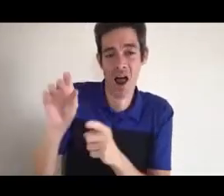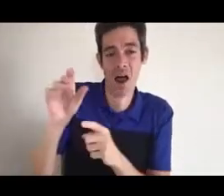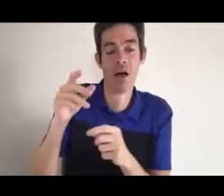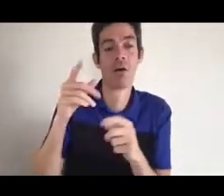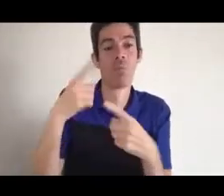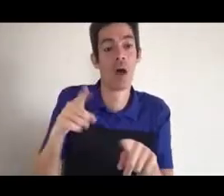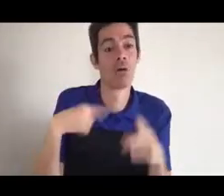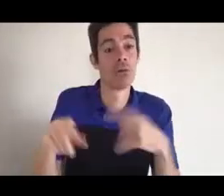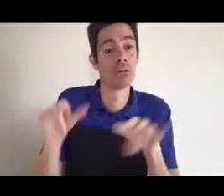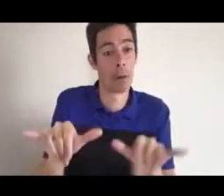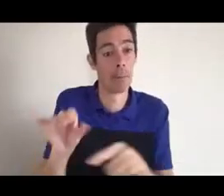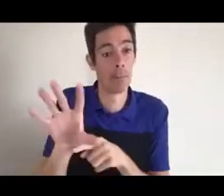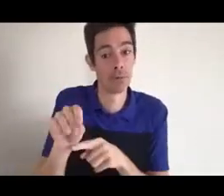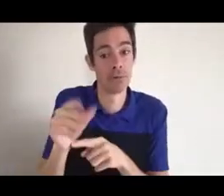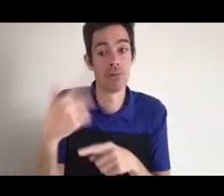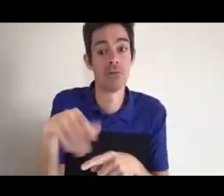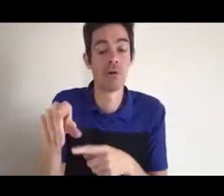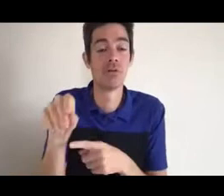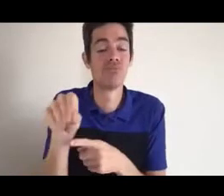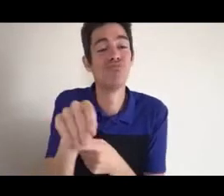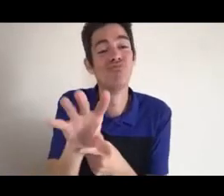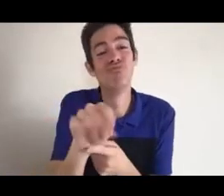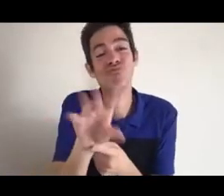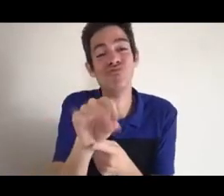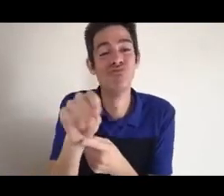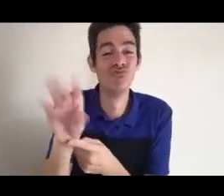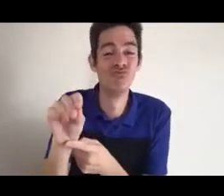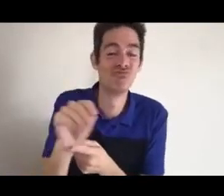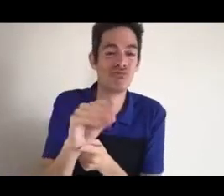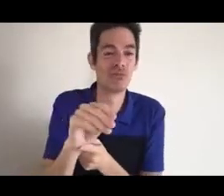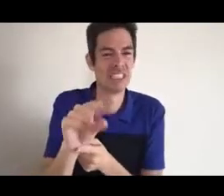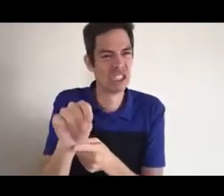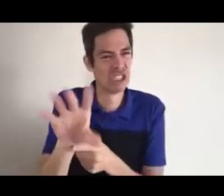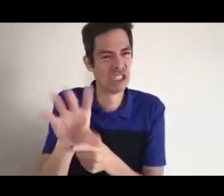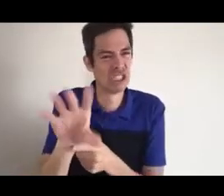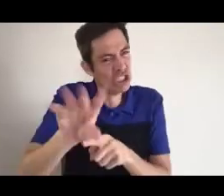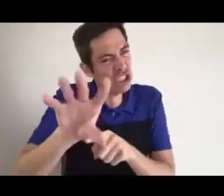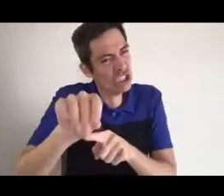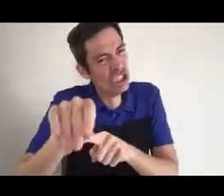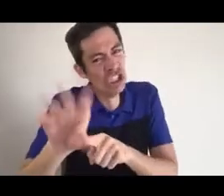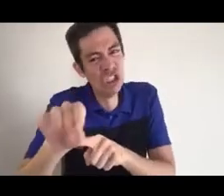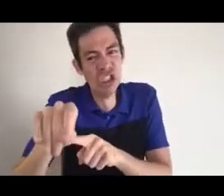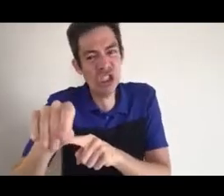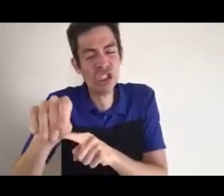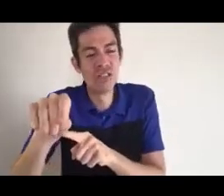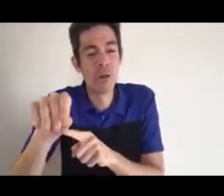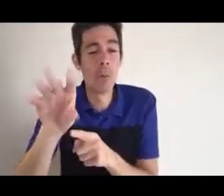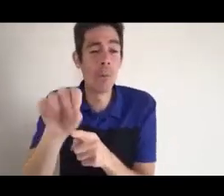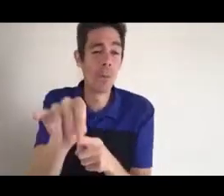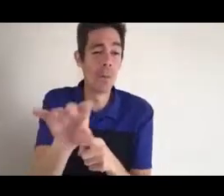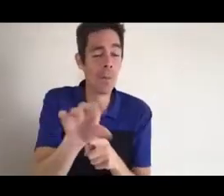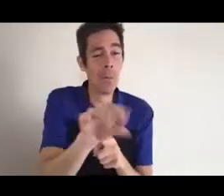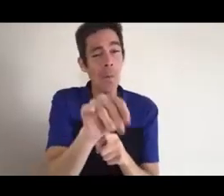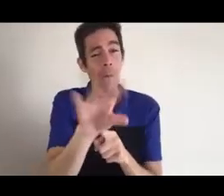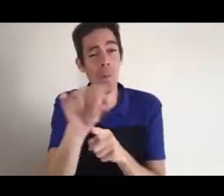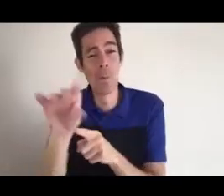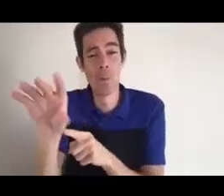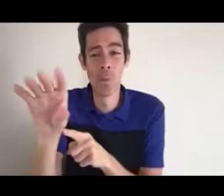will change my mouth morphemes while signing the same sign. Pictures.